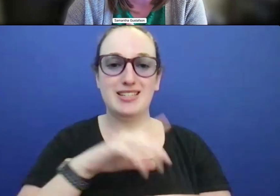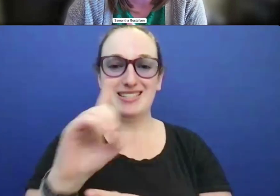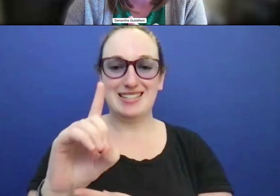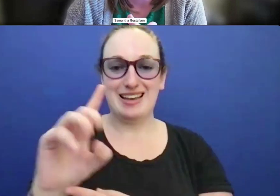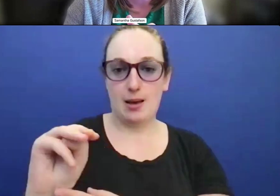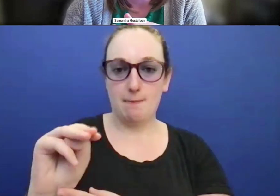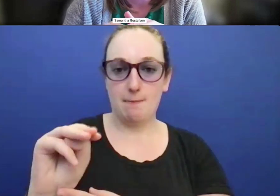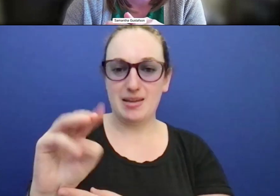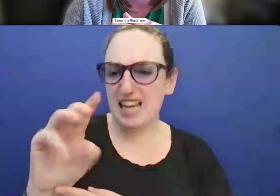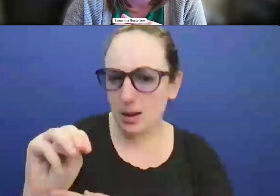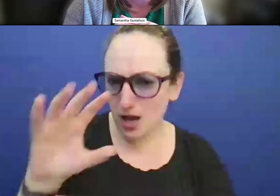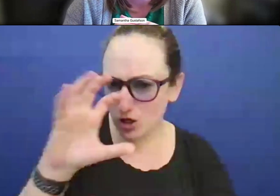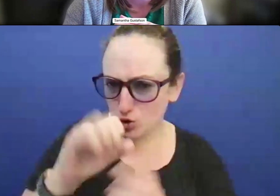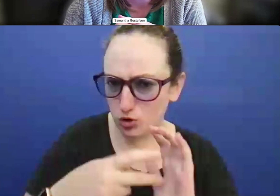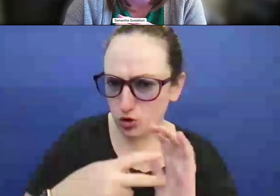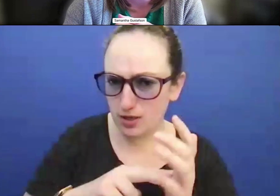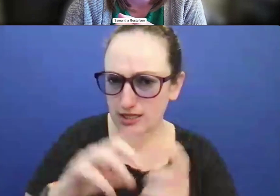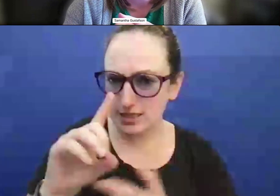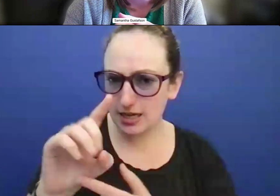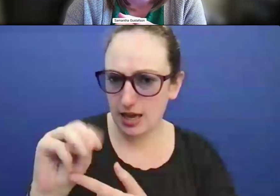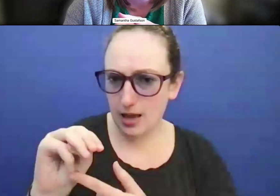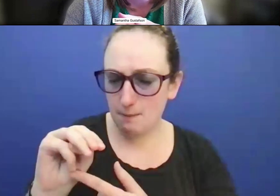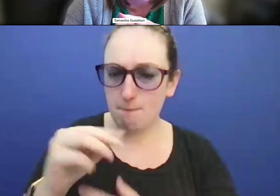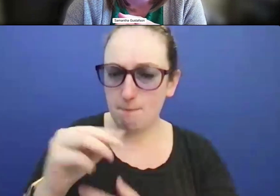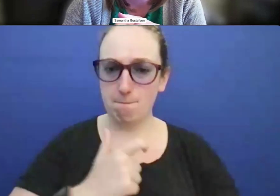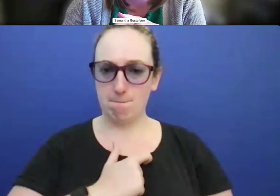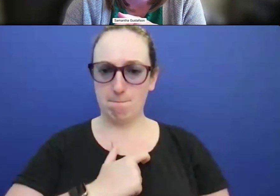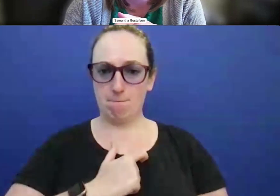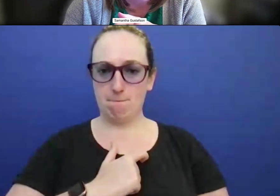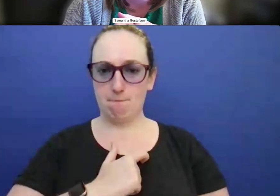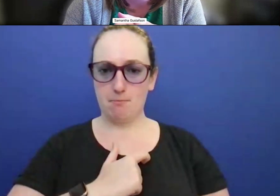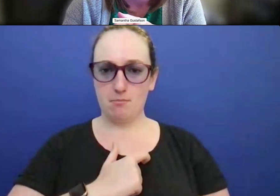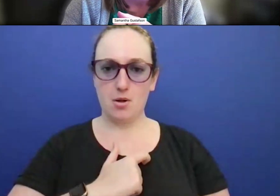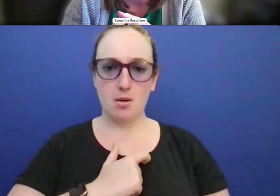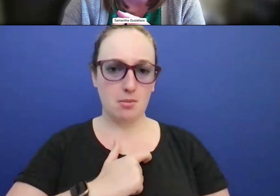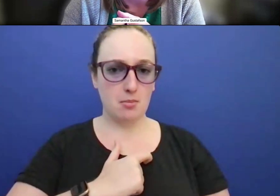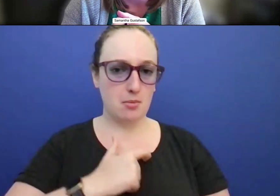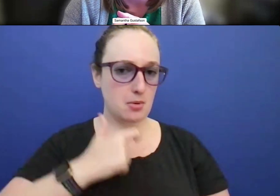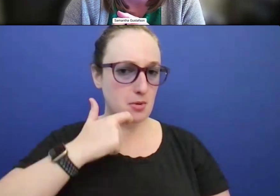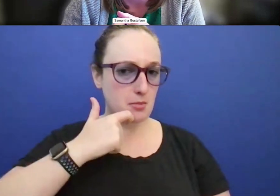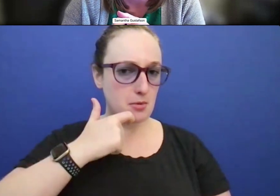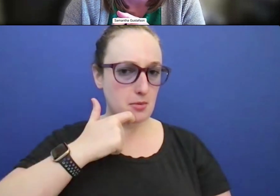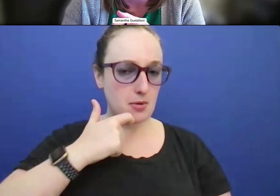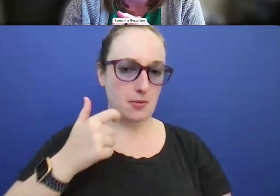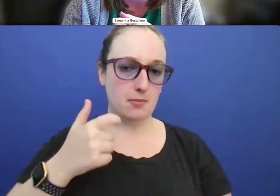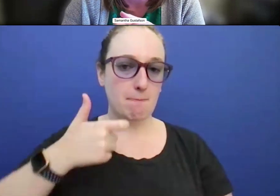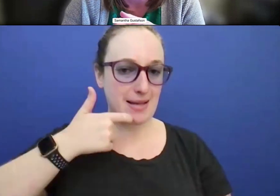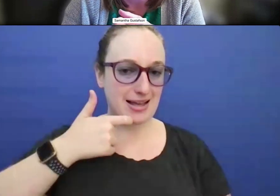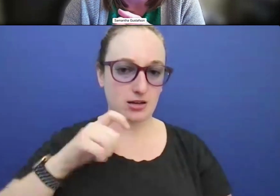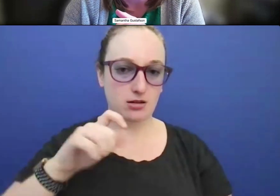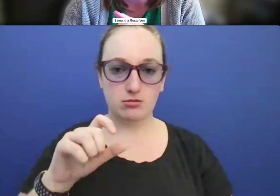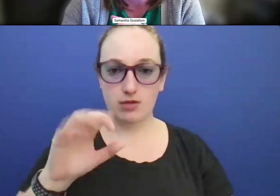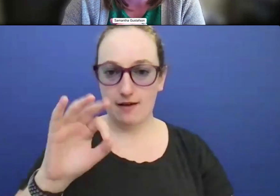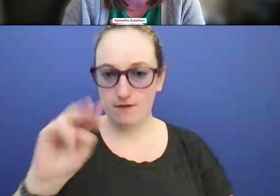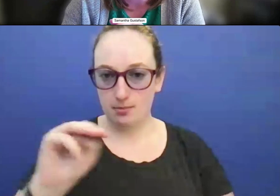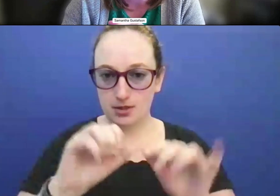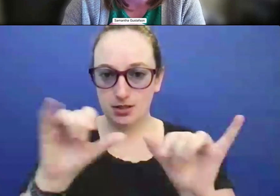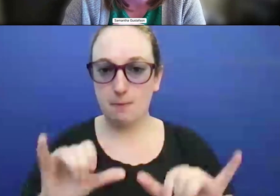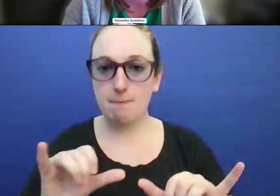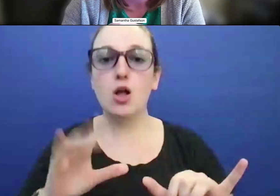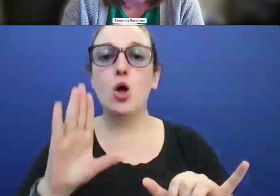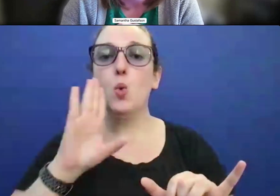personal DM, I'm assuming you're talking about remote microphone in the classroom. We are going to talk about that in my second